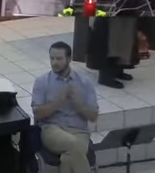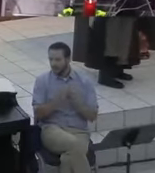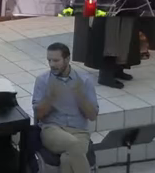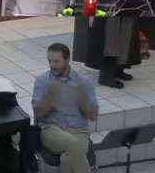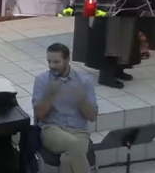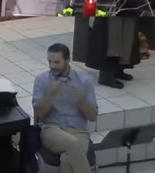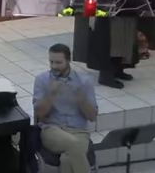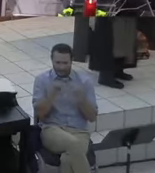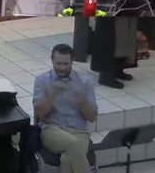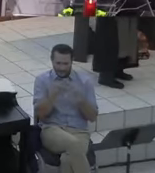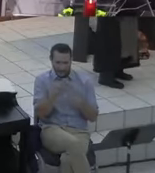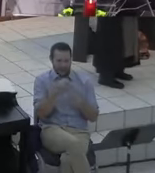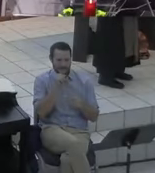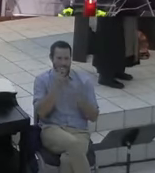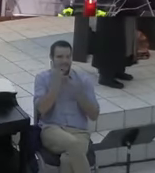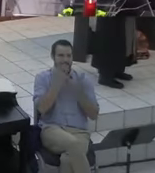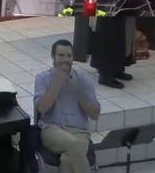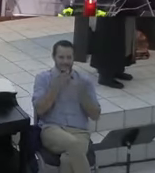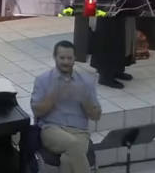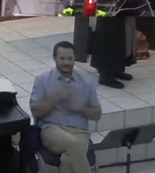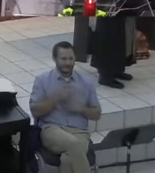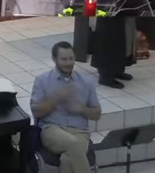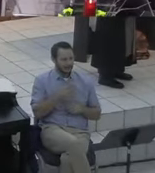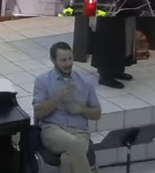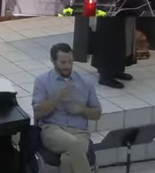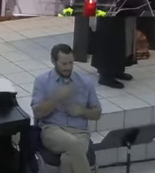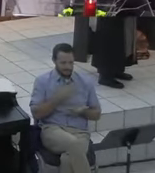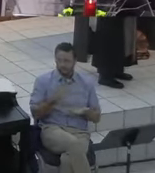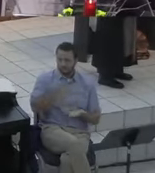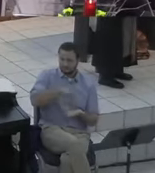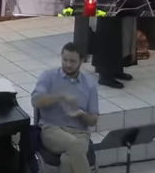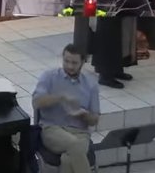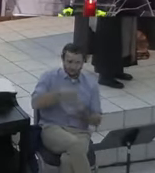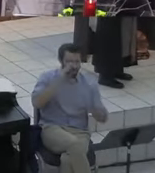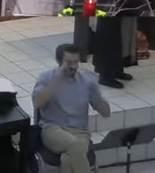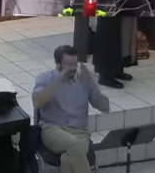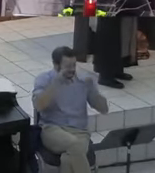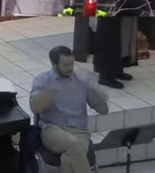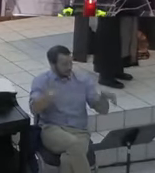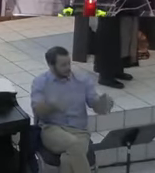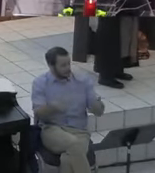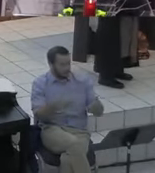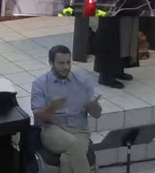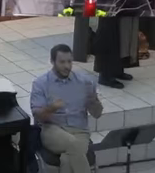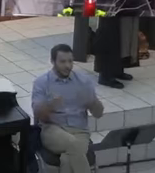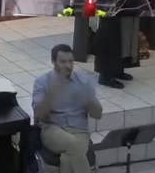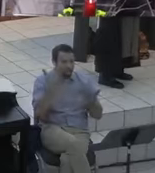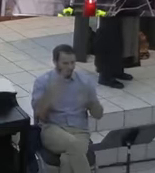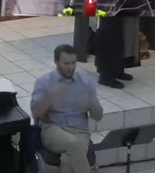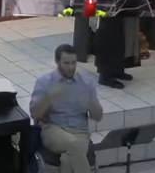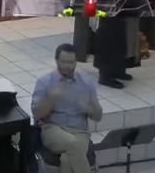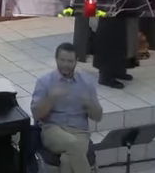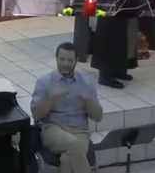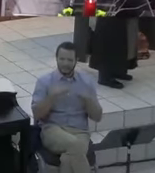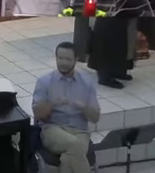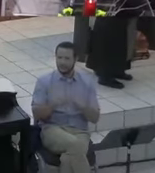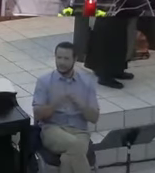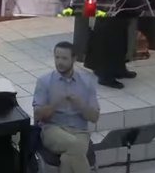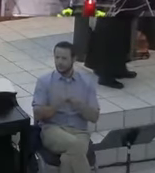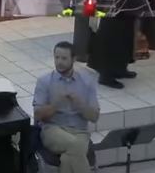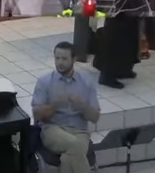so no one is embarrassed. And then we invite you to rise as you're able to introduce yourself to someone you may not know as we continue in worship